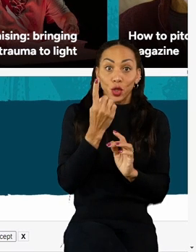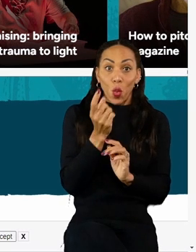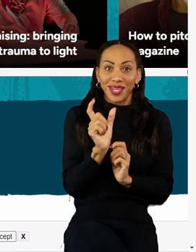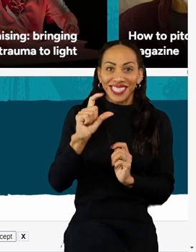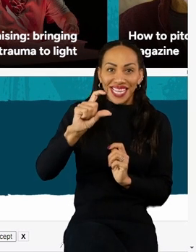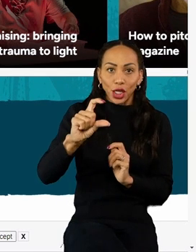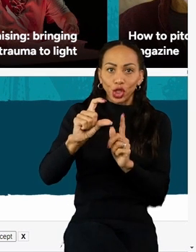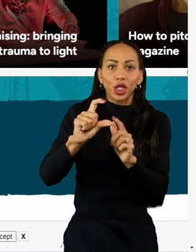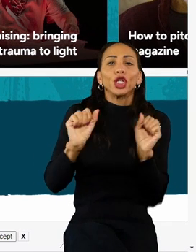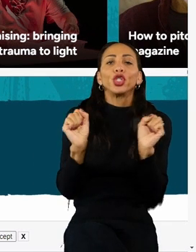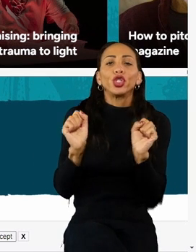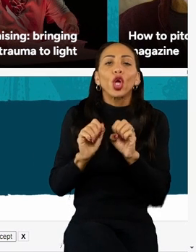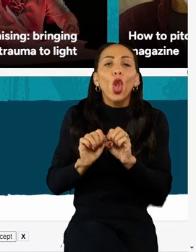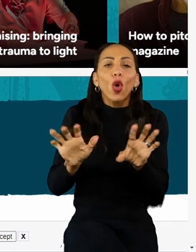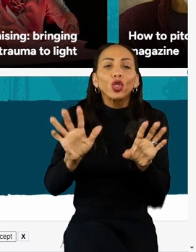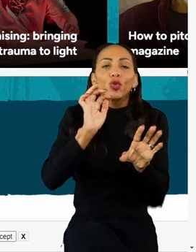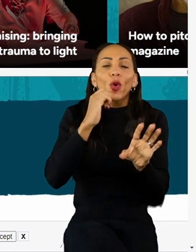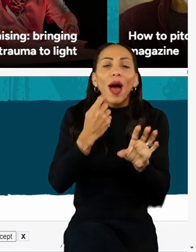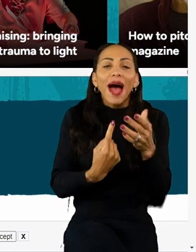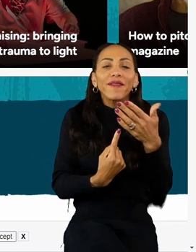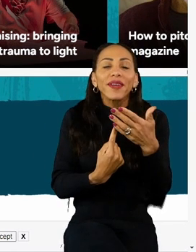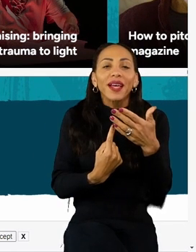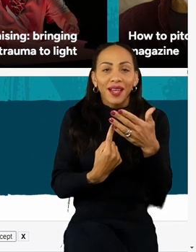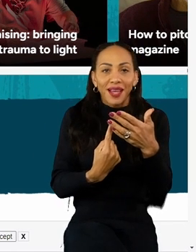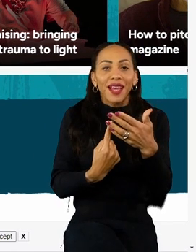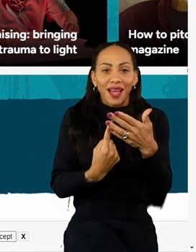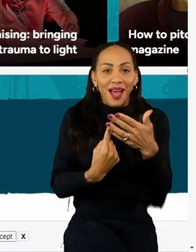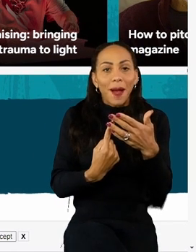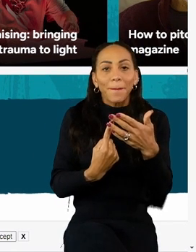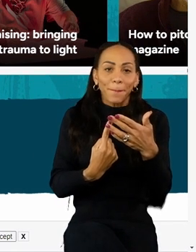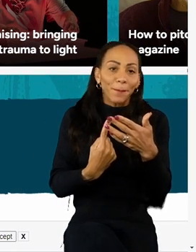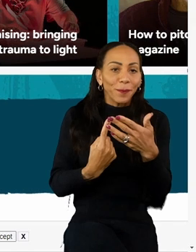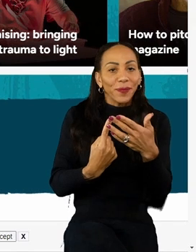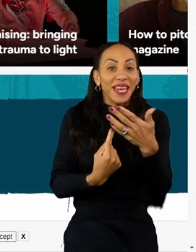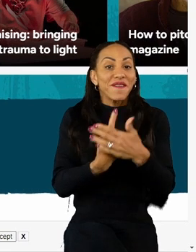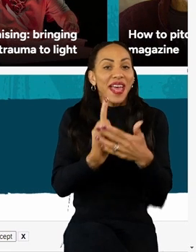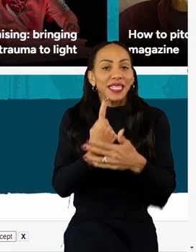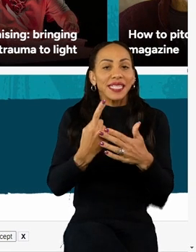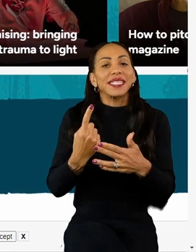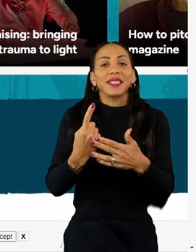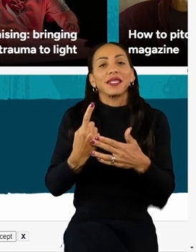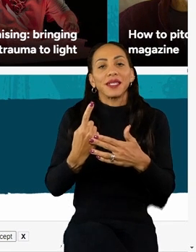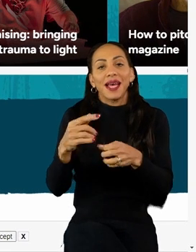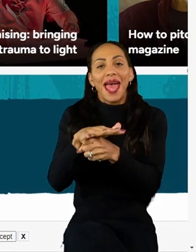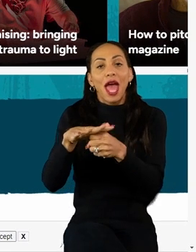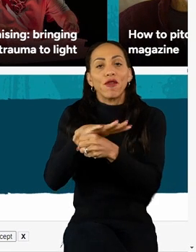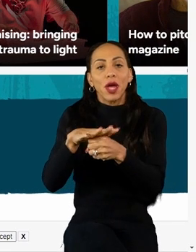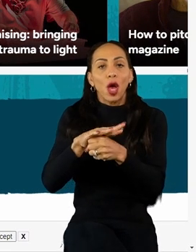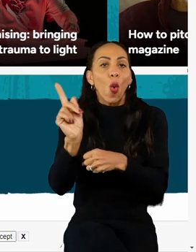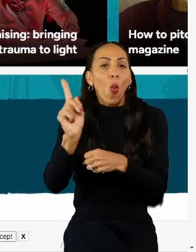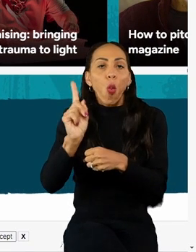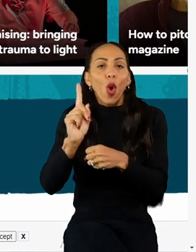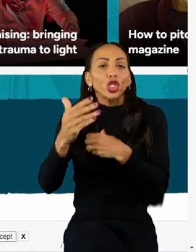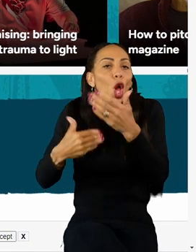site is it's actually a section we haven't launched yet, but we will be having an events platform in the